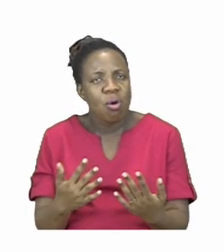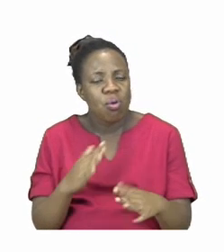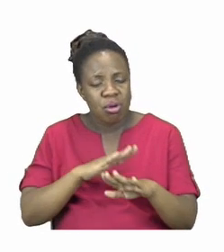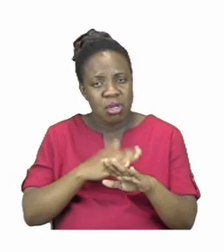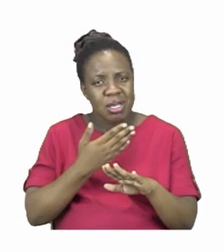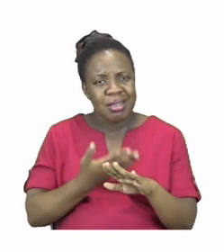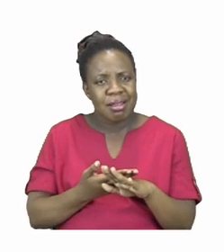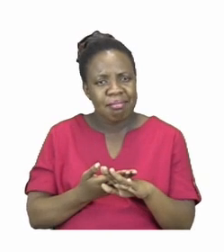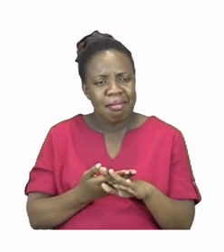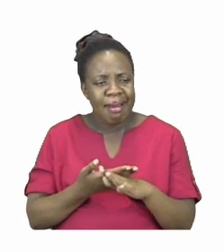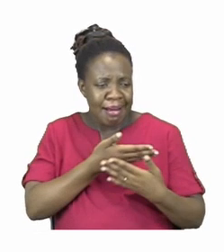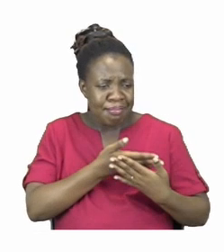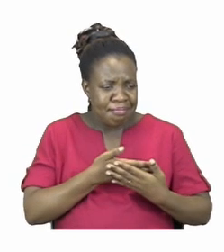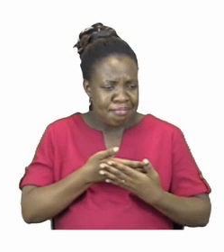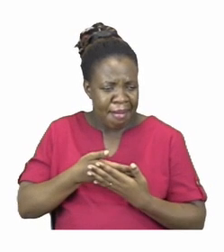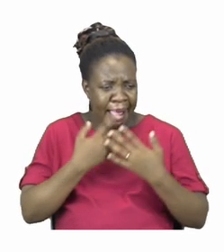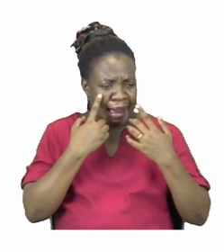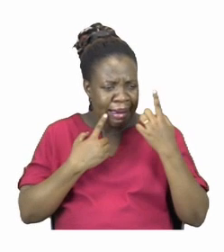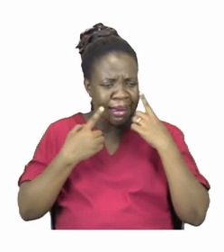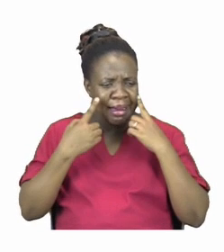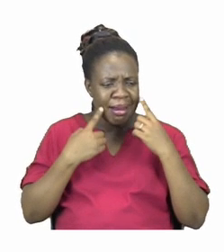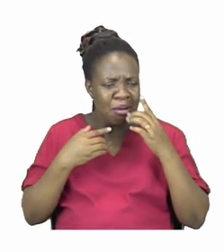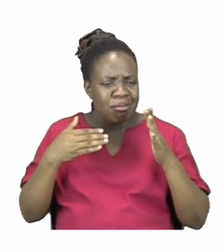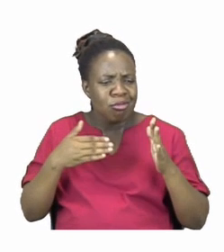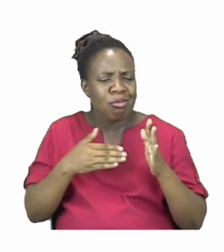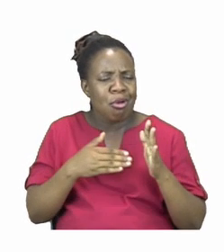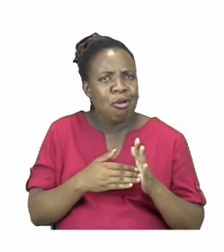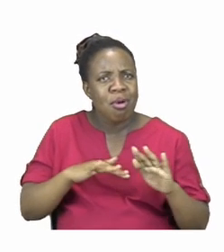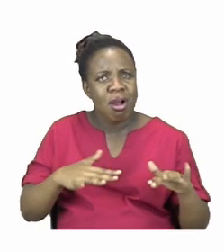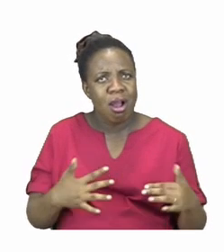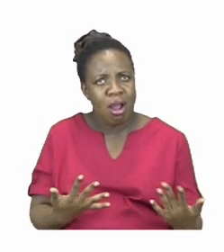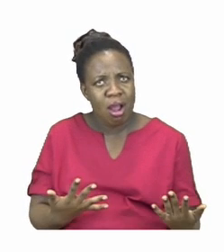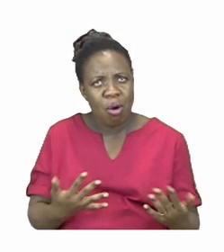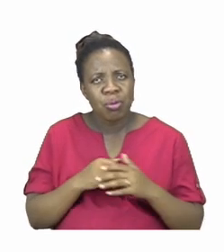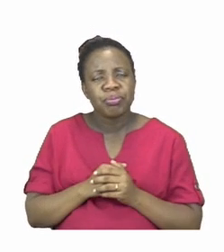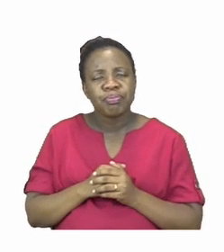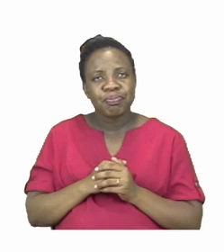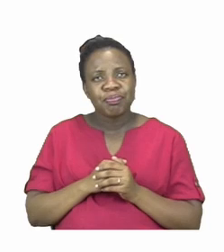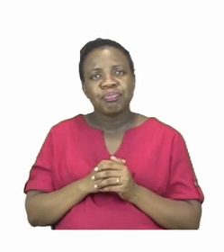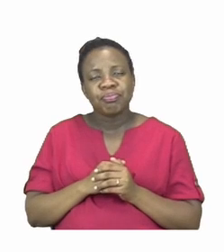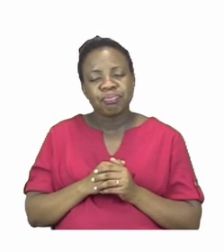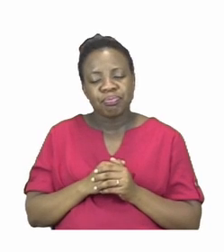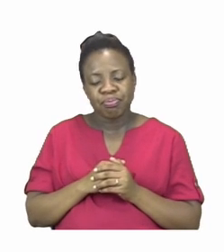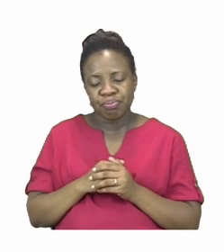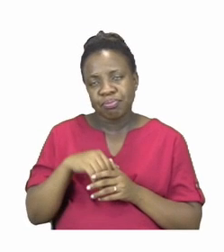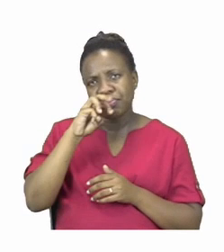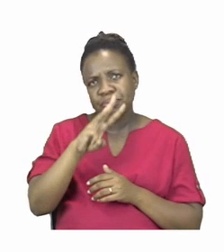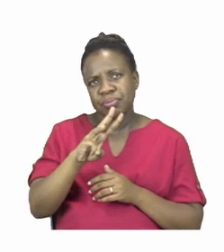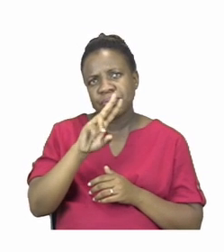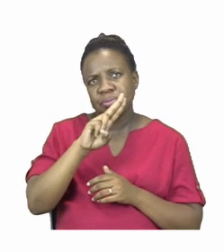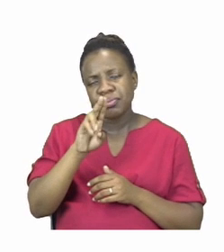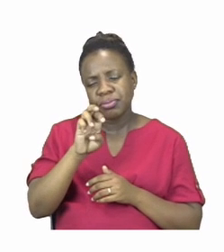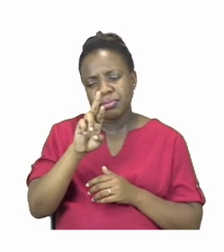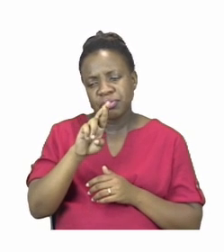If we're going to use the word where, that one is used for position or a